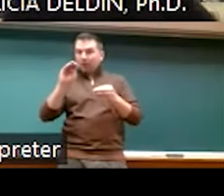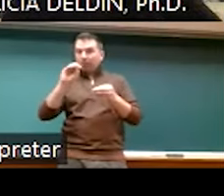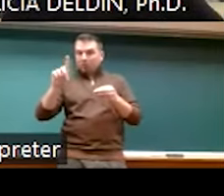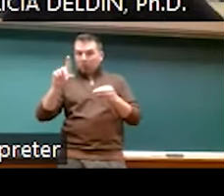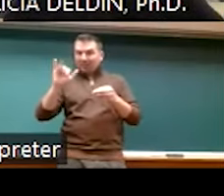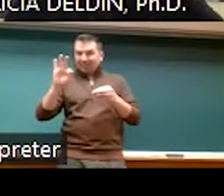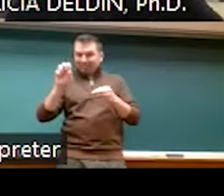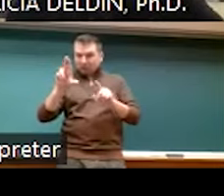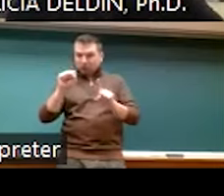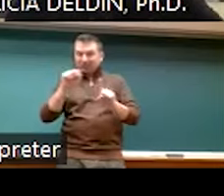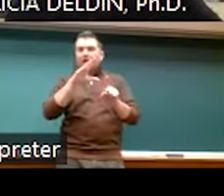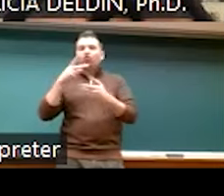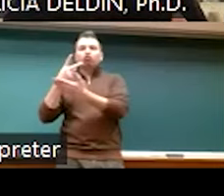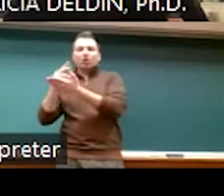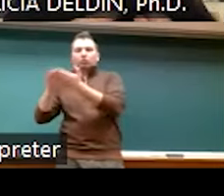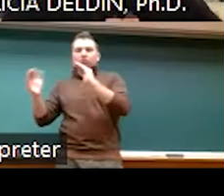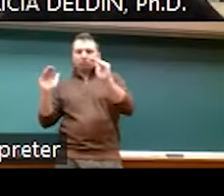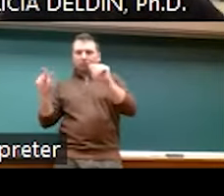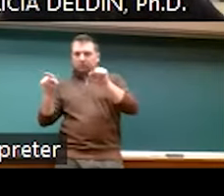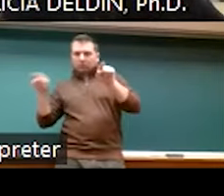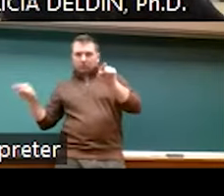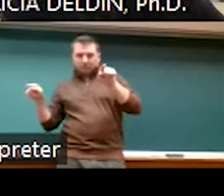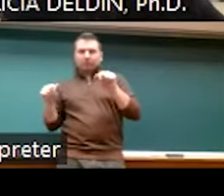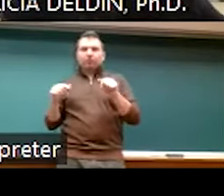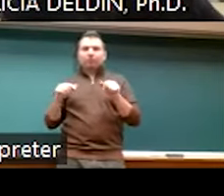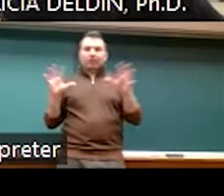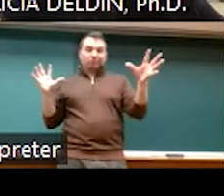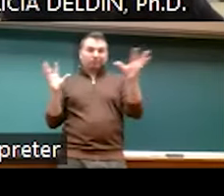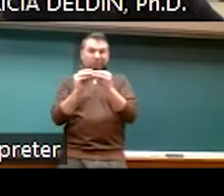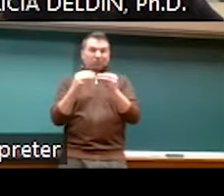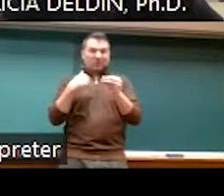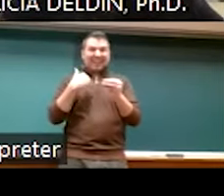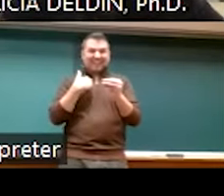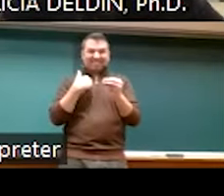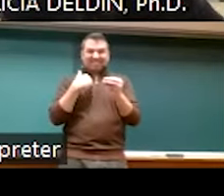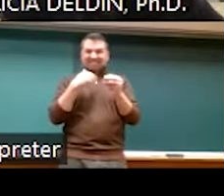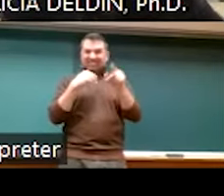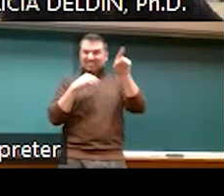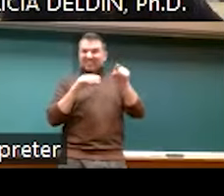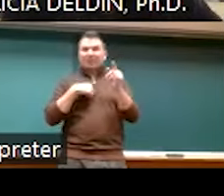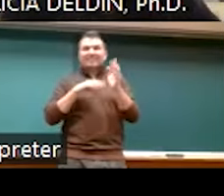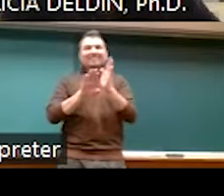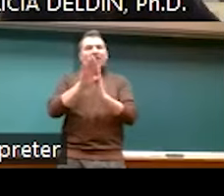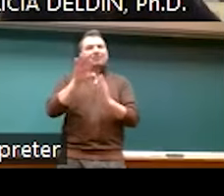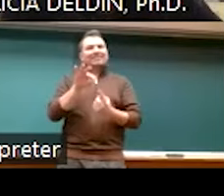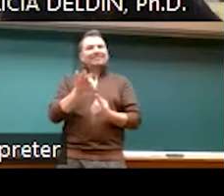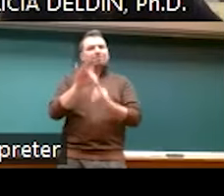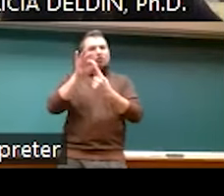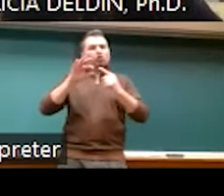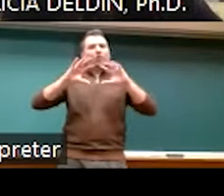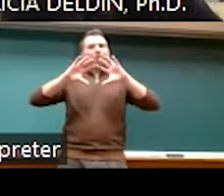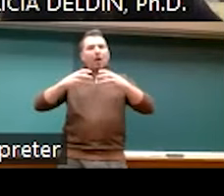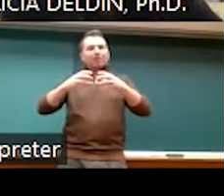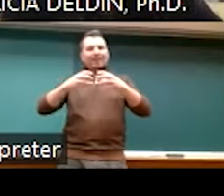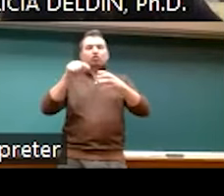in graduate students. In the meantime, we have also developed special population effectiveness trials,